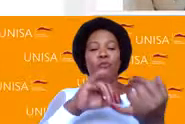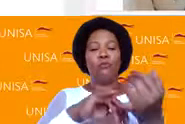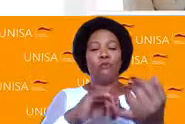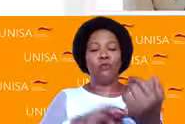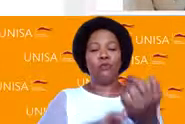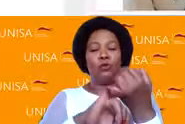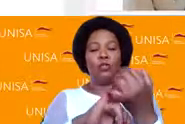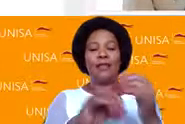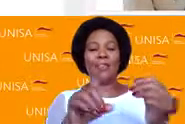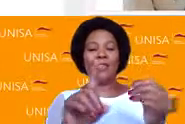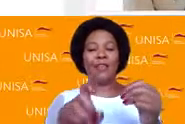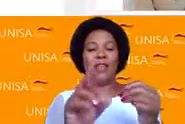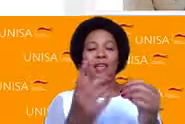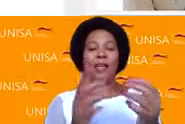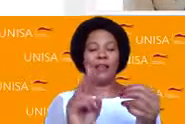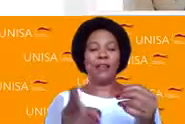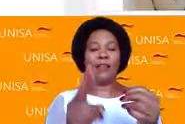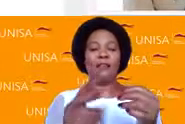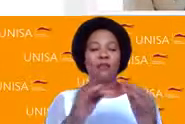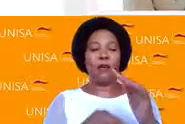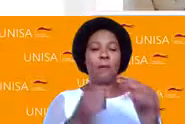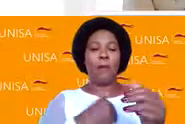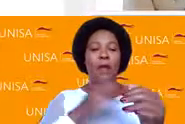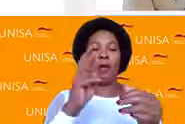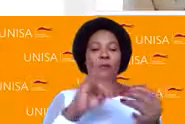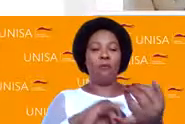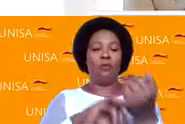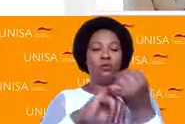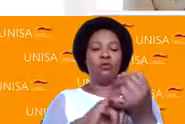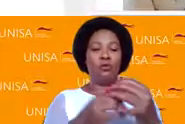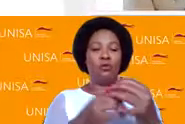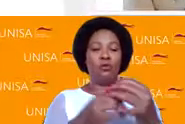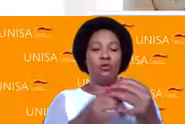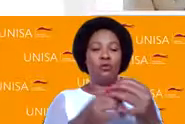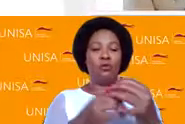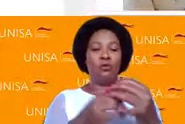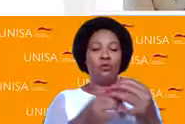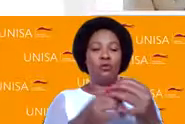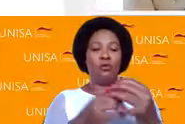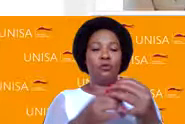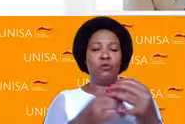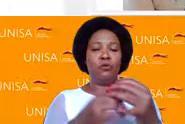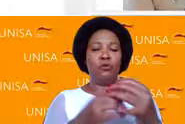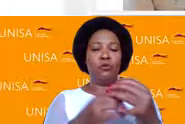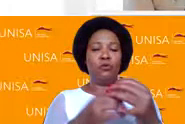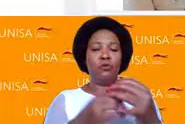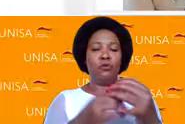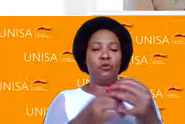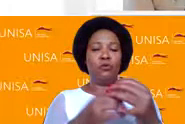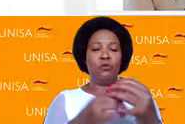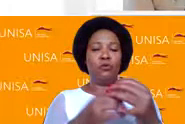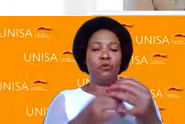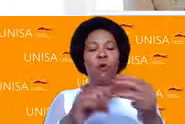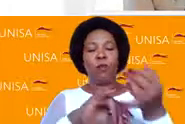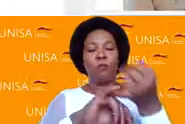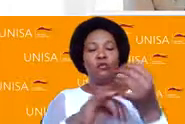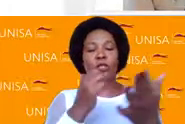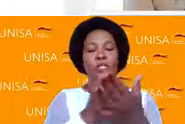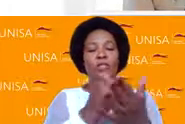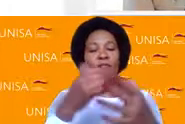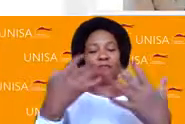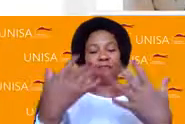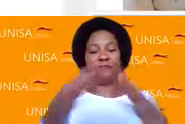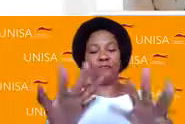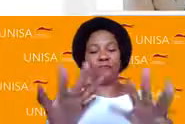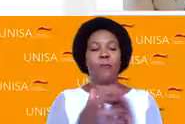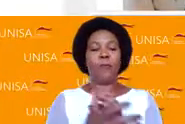My Modules again, and it will give you a drop down of all the modules that you enrolled for. So just a quick view from